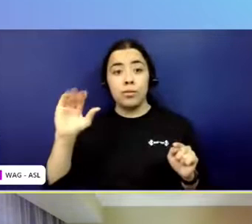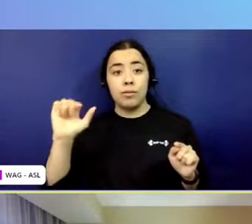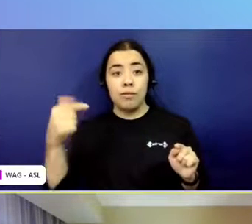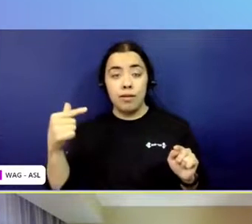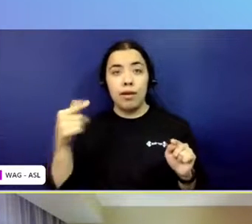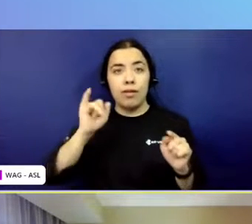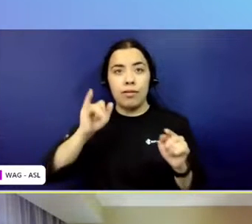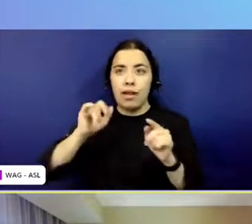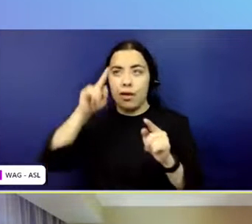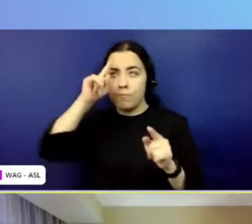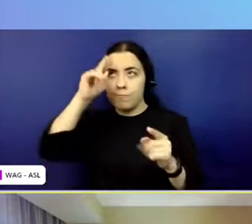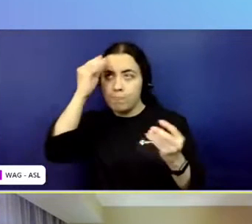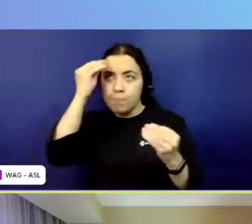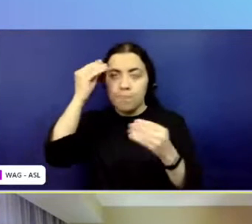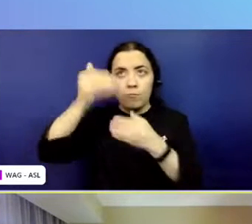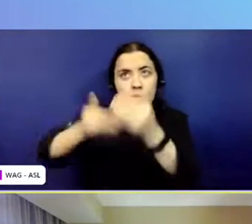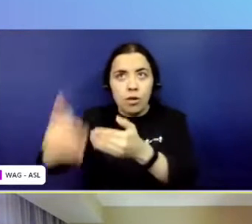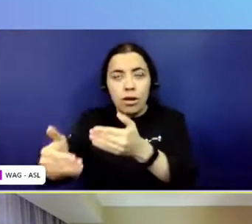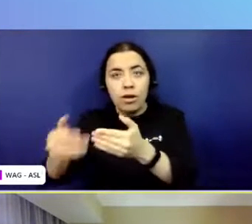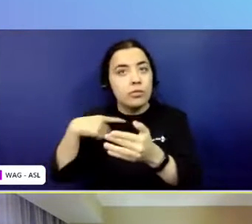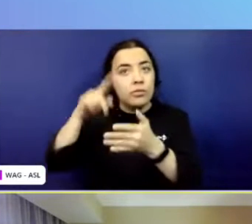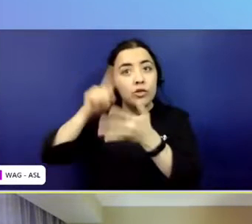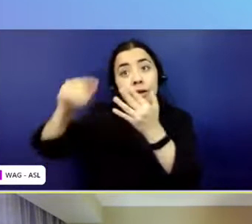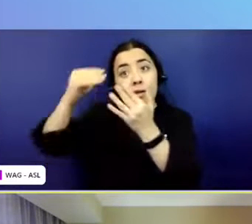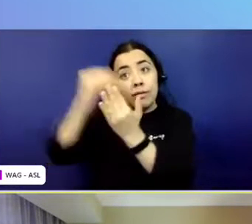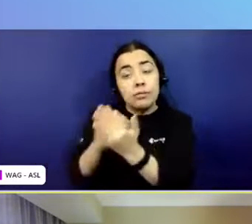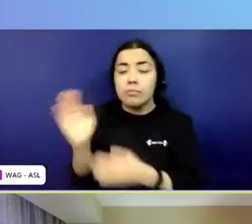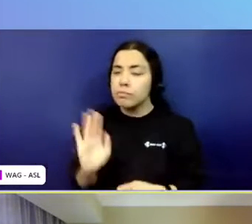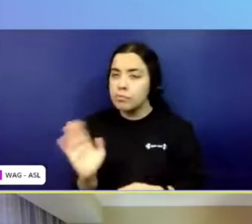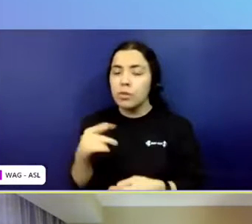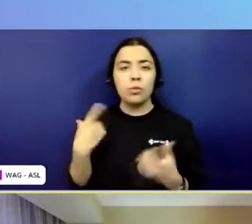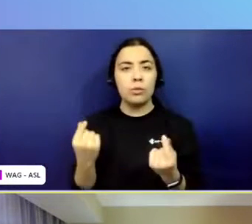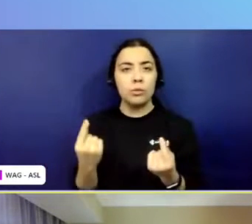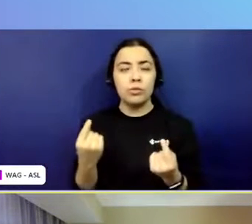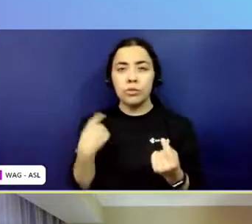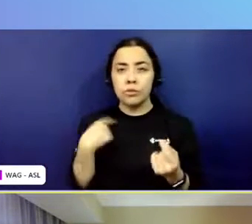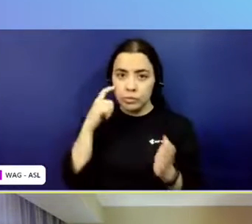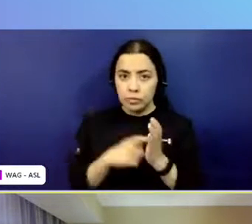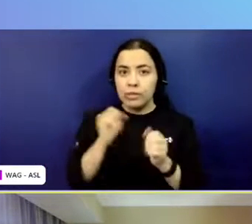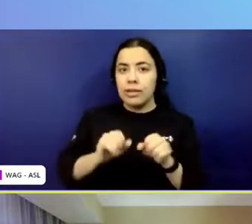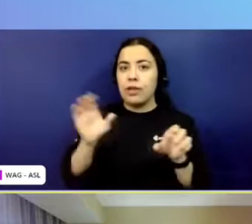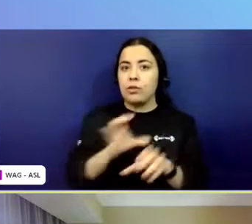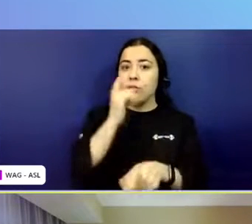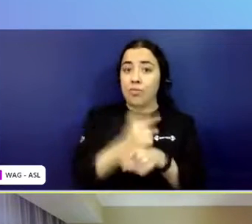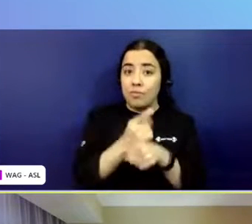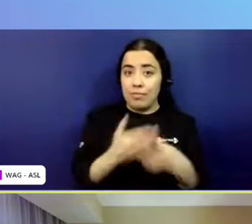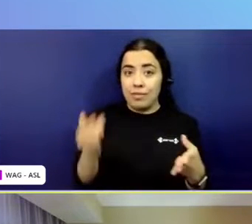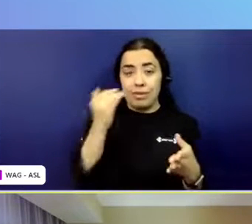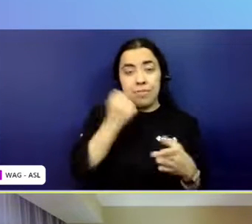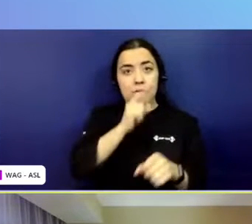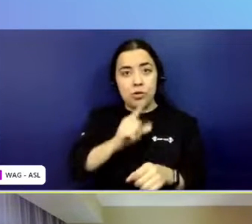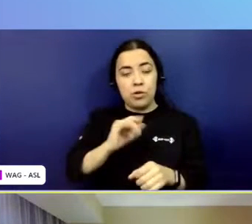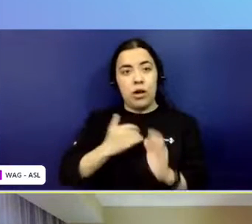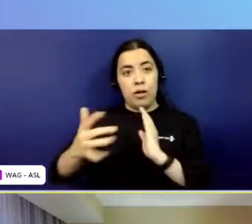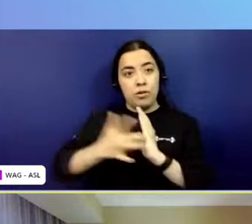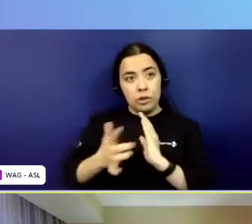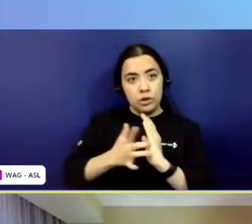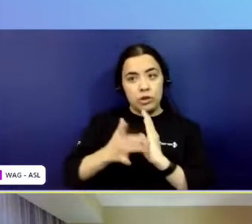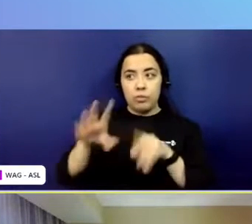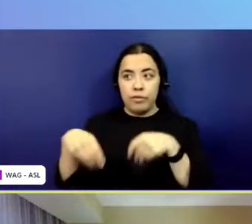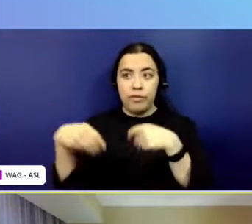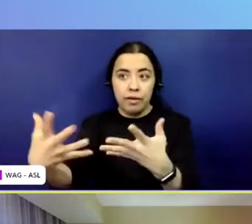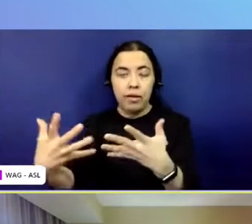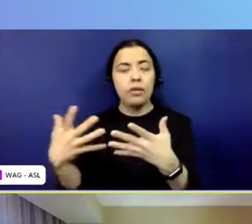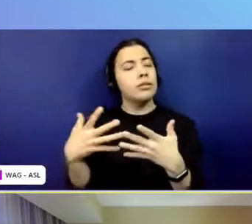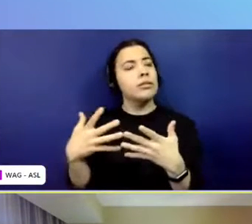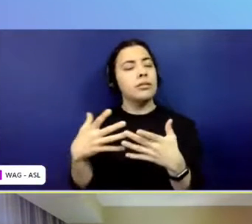use checklists. We have found that we can do the right thing and ensure our digital content is actually